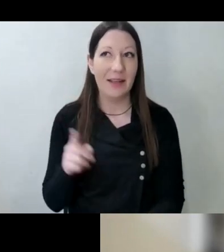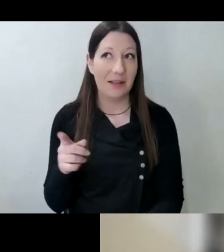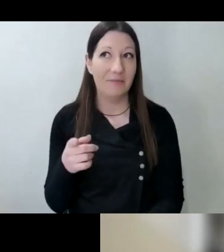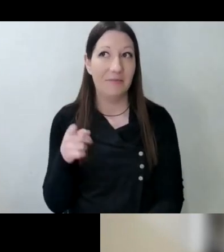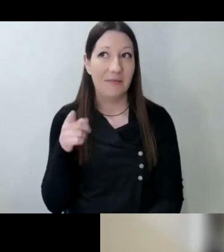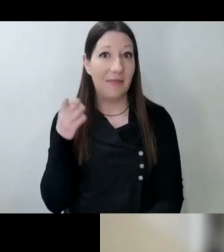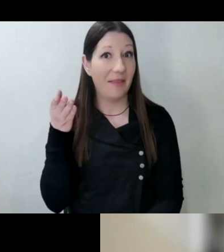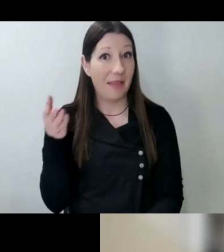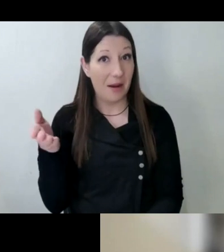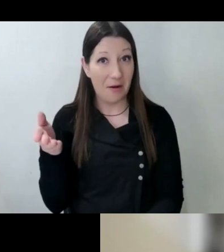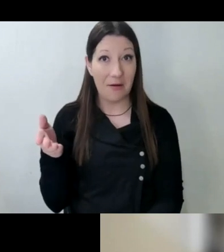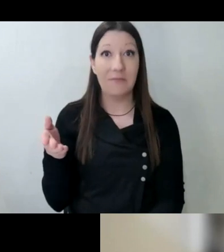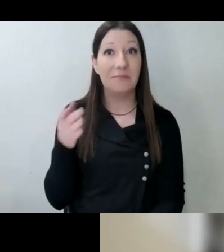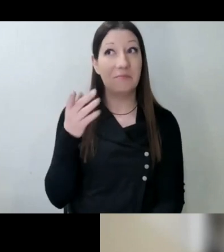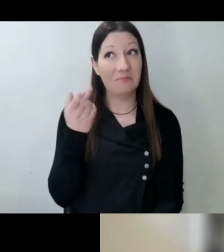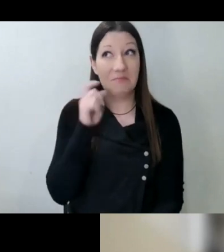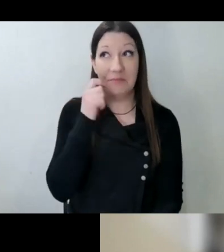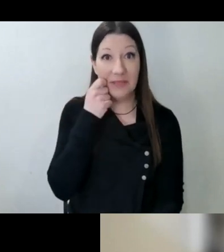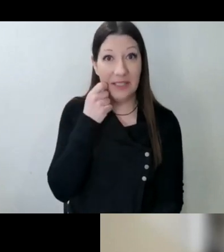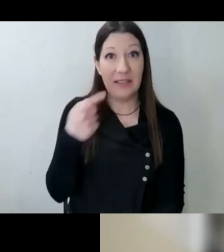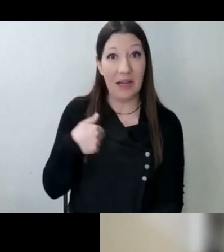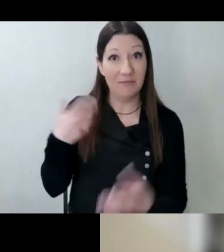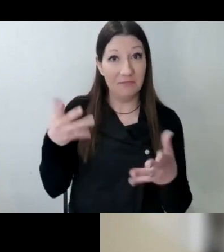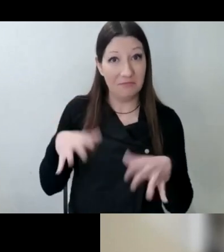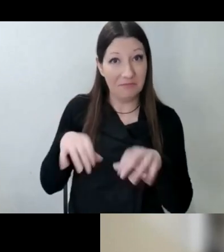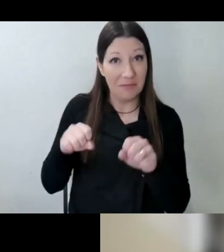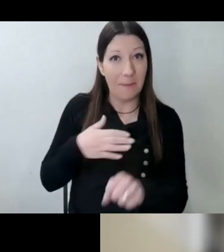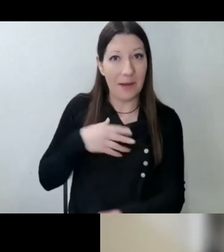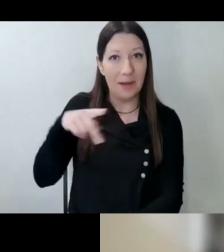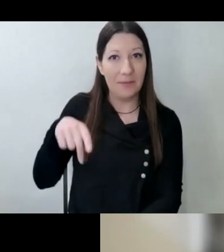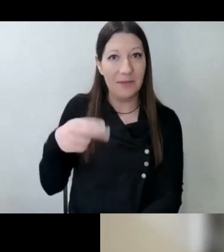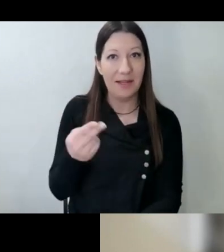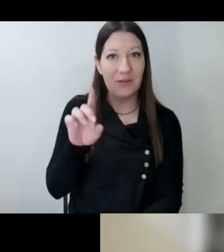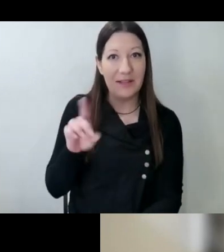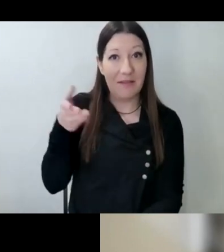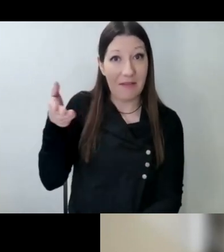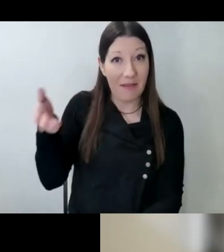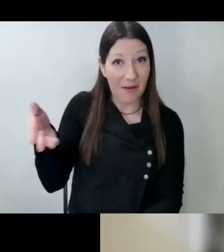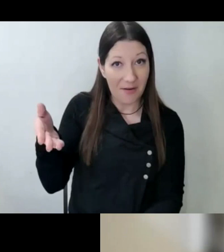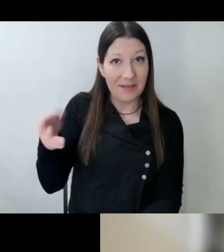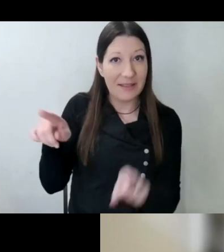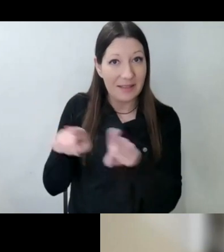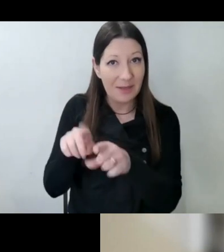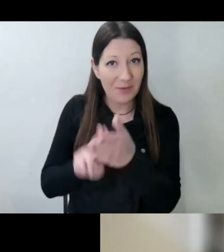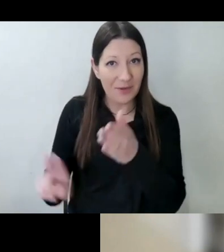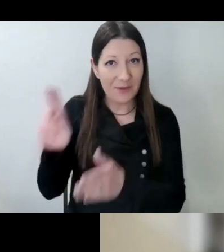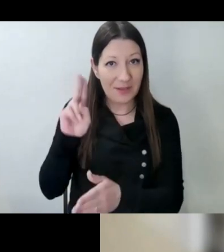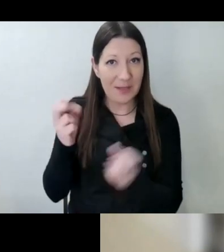folks with which I did my PhD quite many moons ago. So here's another connection between Amy and